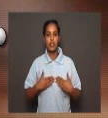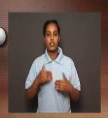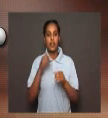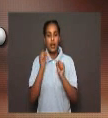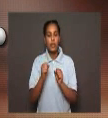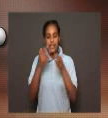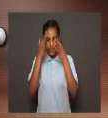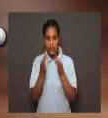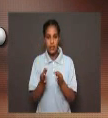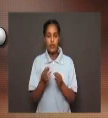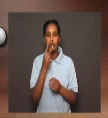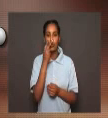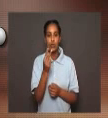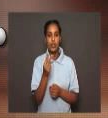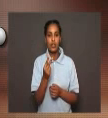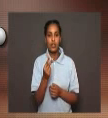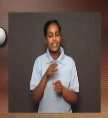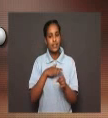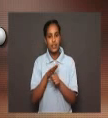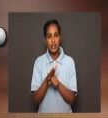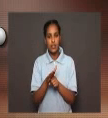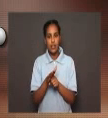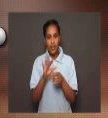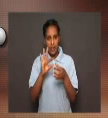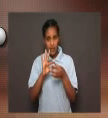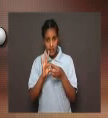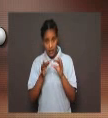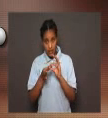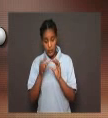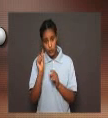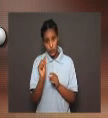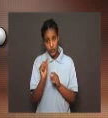determined by looking at just a tiny piece of it.